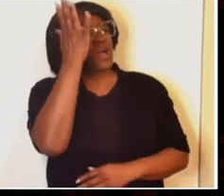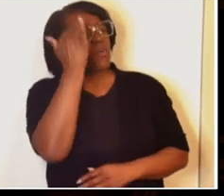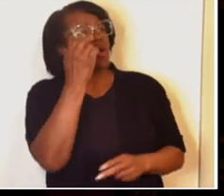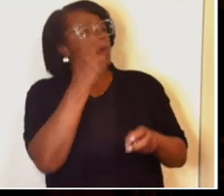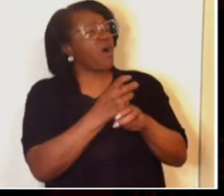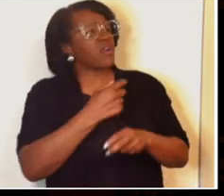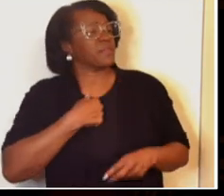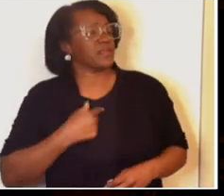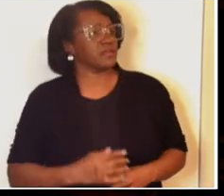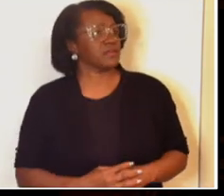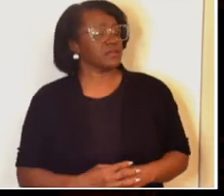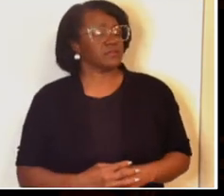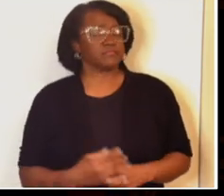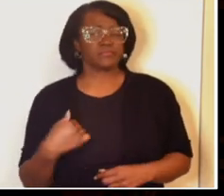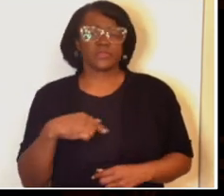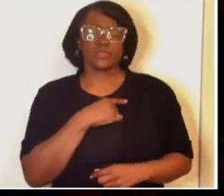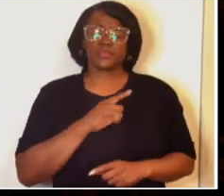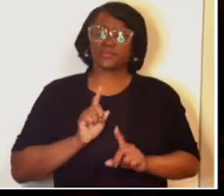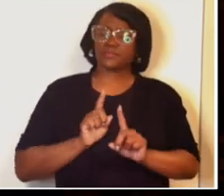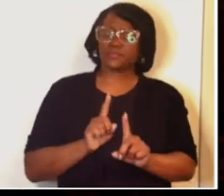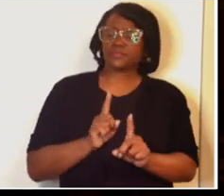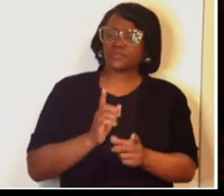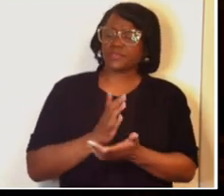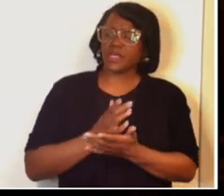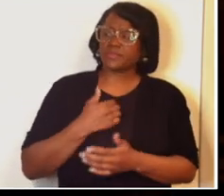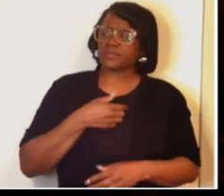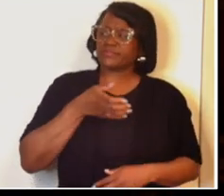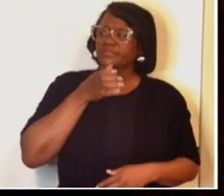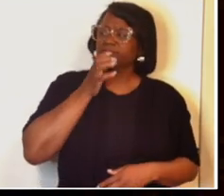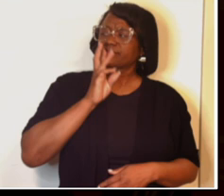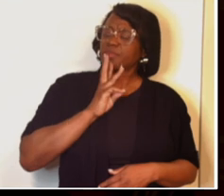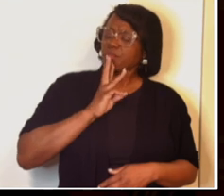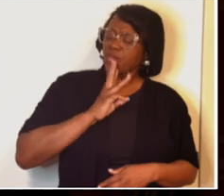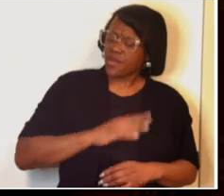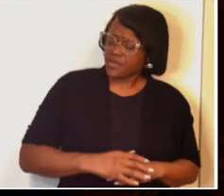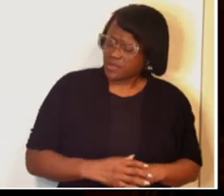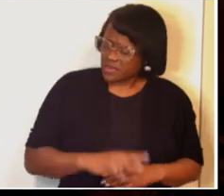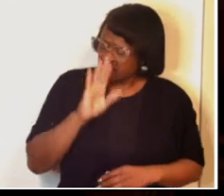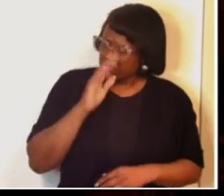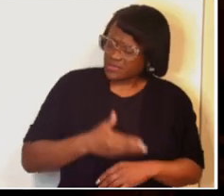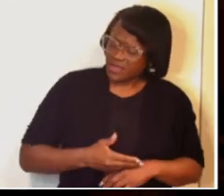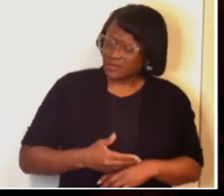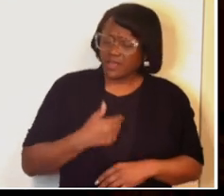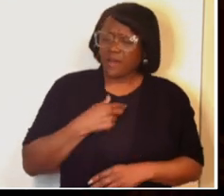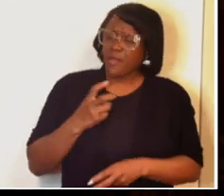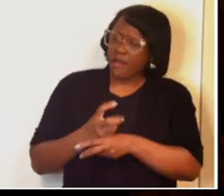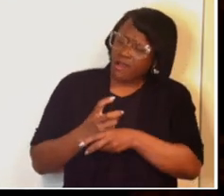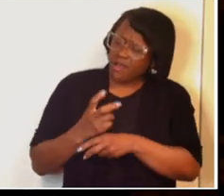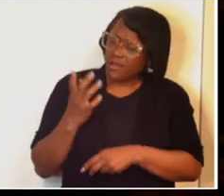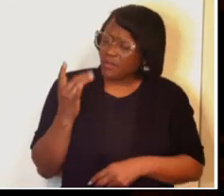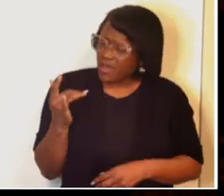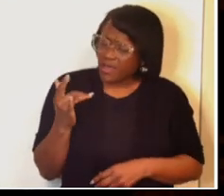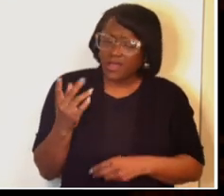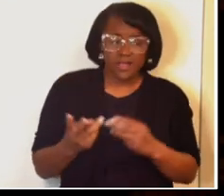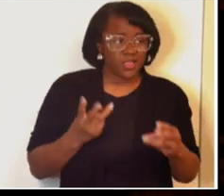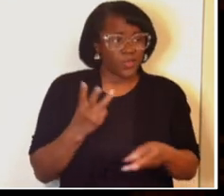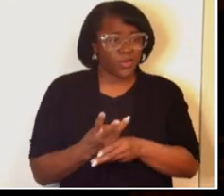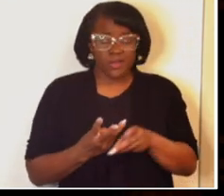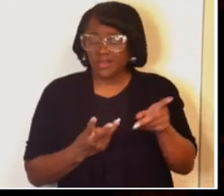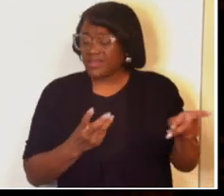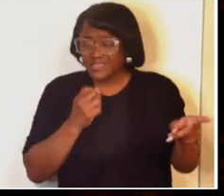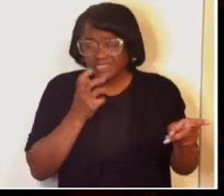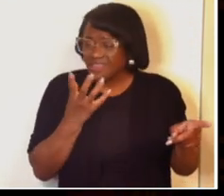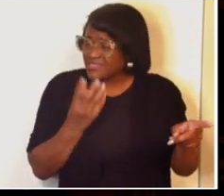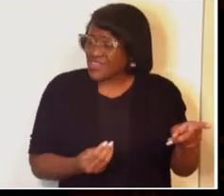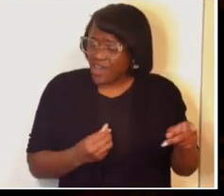we stopped on the corner and I took a swig of water, I said, "Son, I'm hard on you because the world won't be soft. It